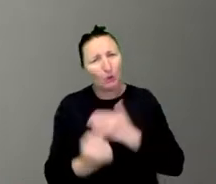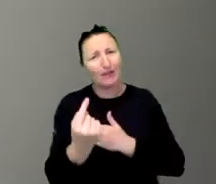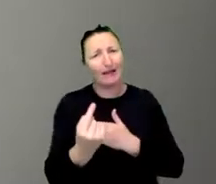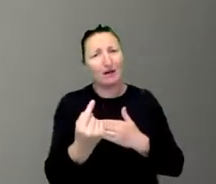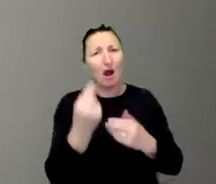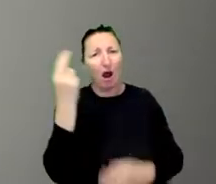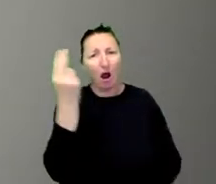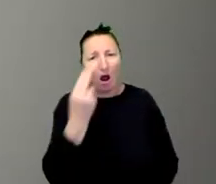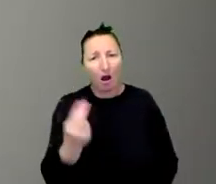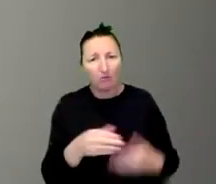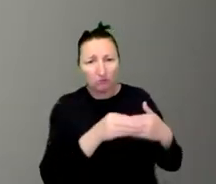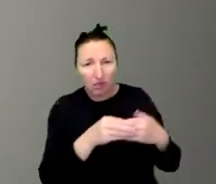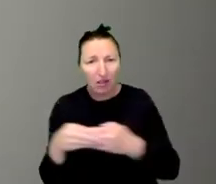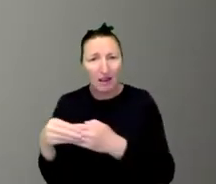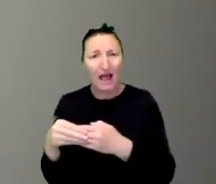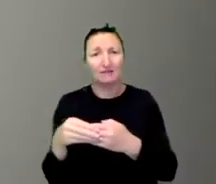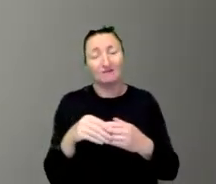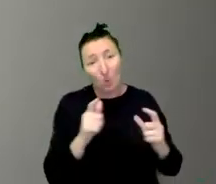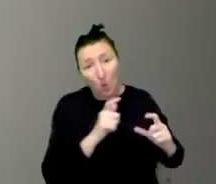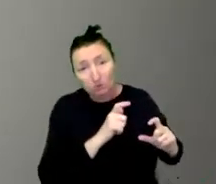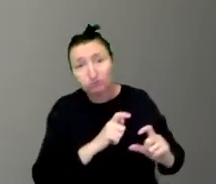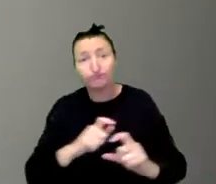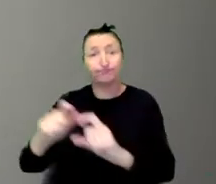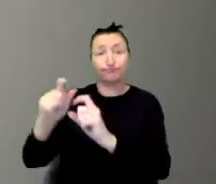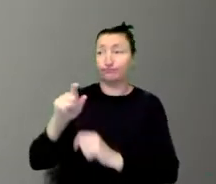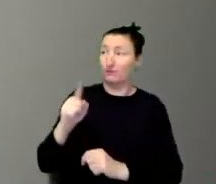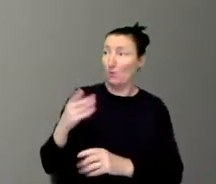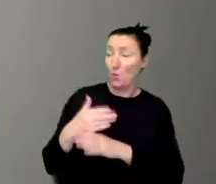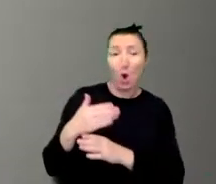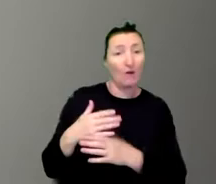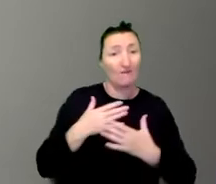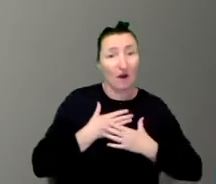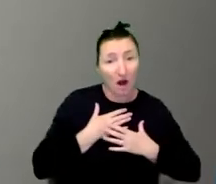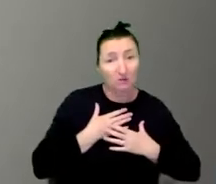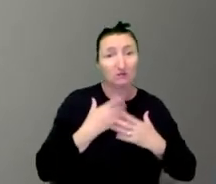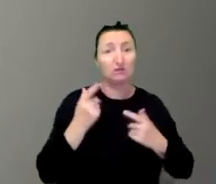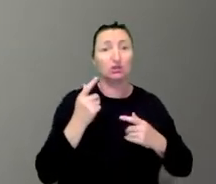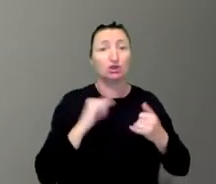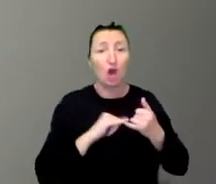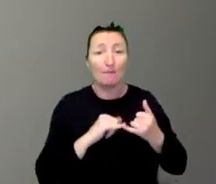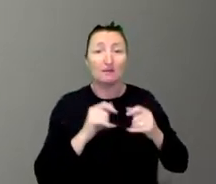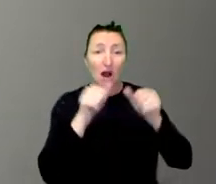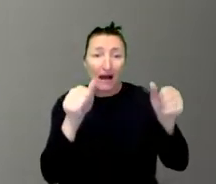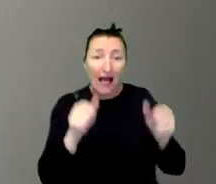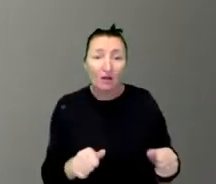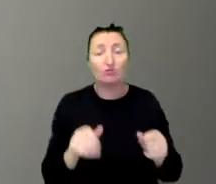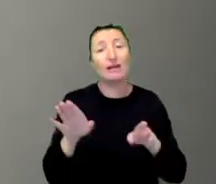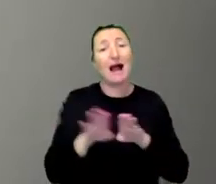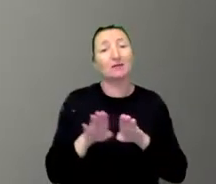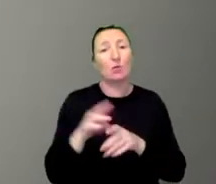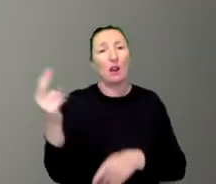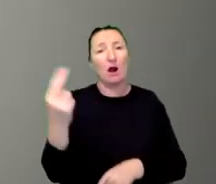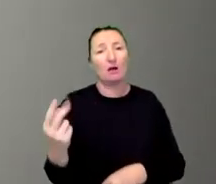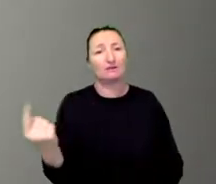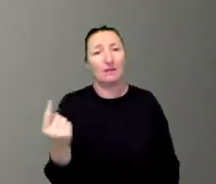built for continued use by artists and by us at Serpentine. So look out for R&D Labyrinth Season 2 this summer, where